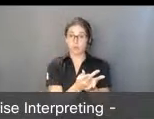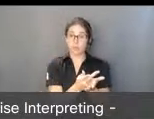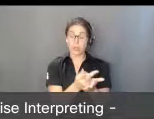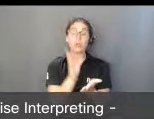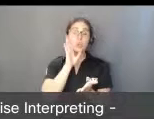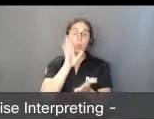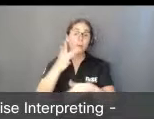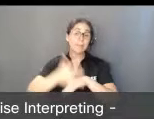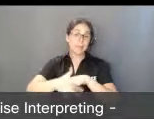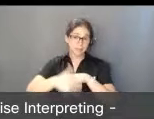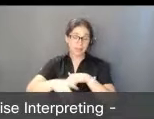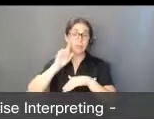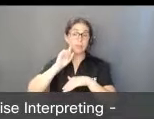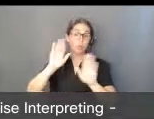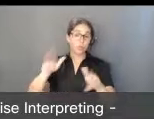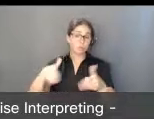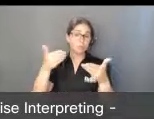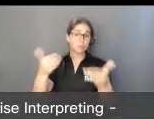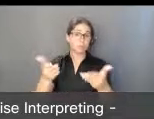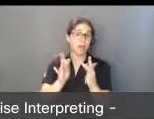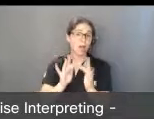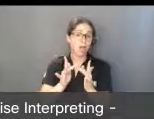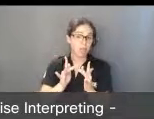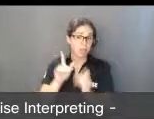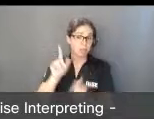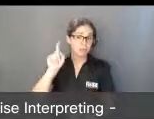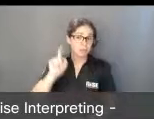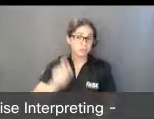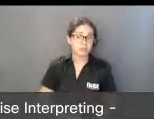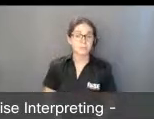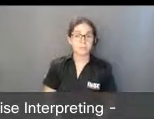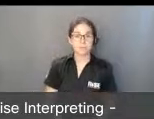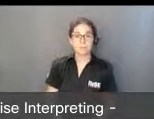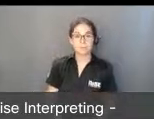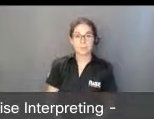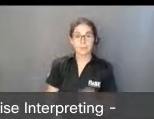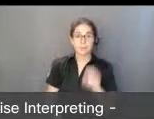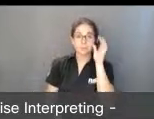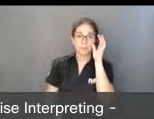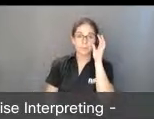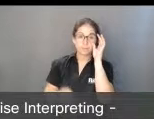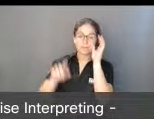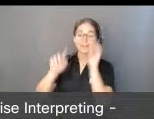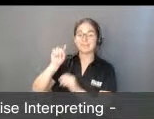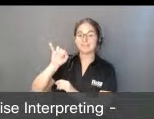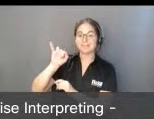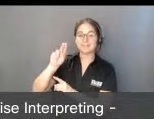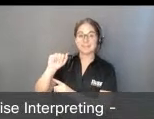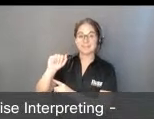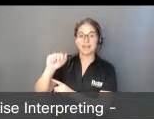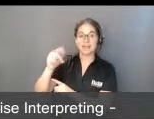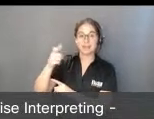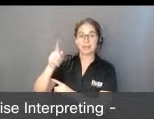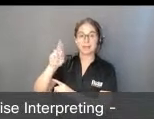for delivery online? So Mr. Ibarra, we're going to work with